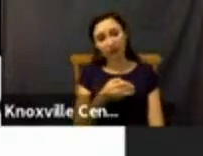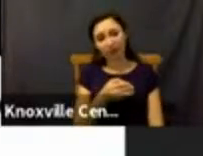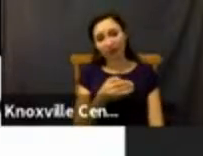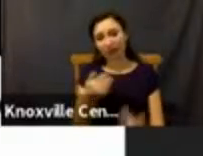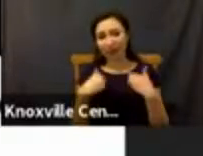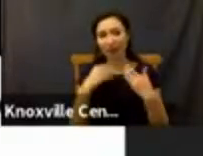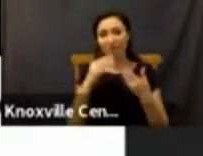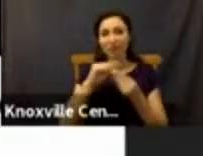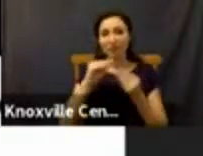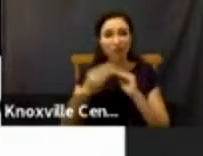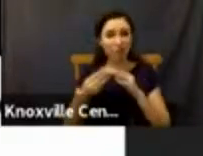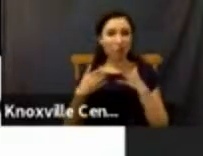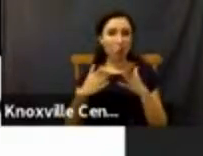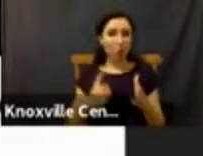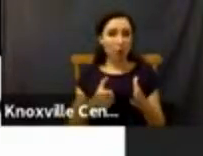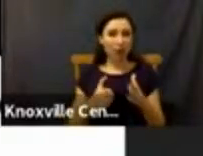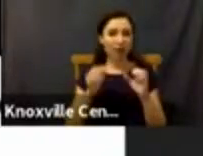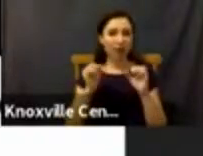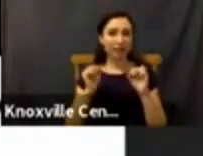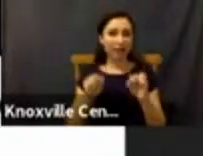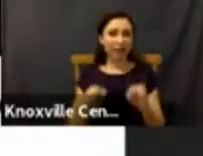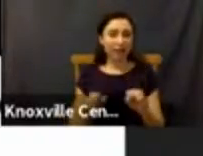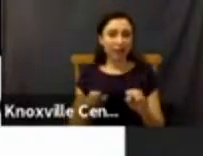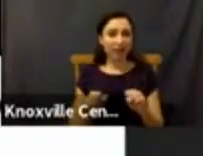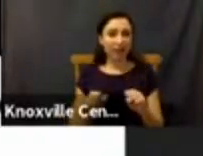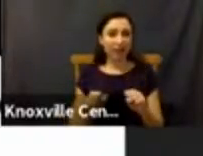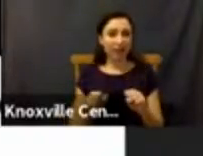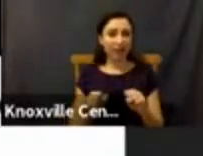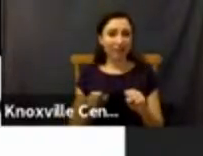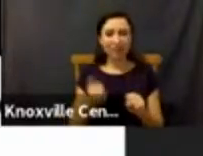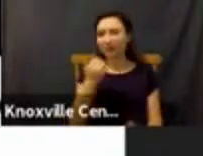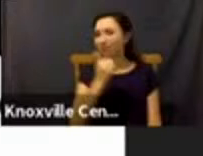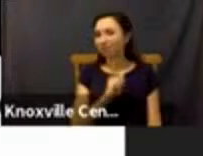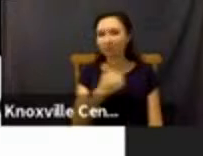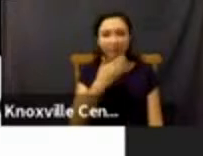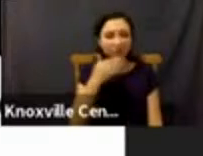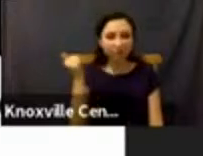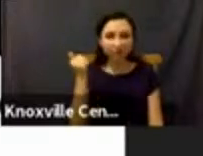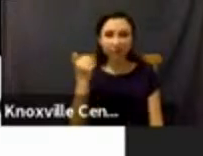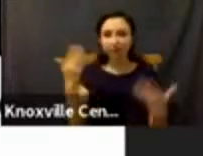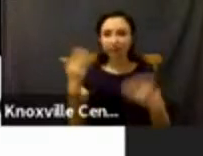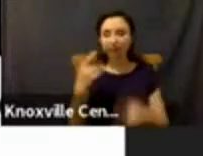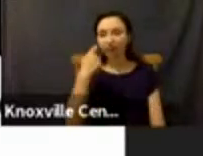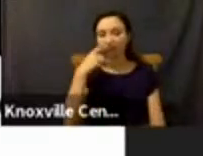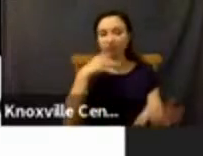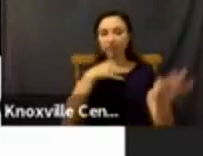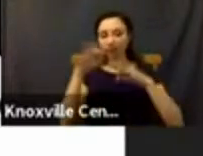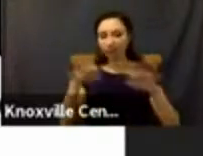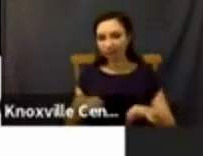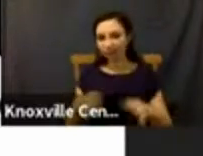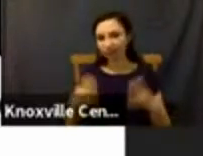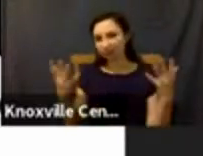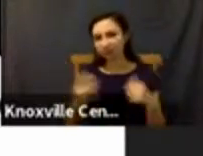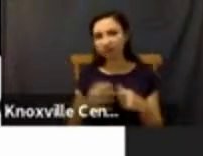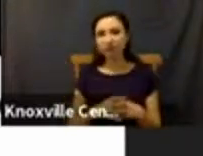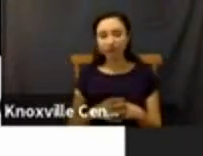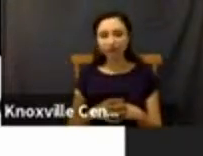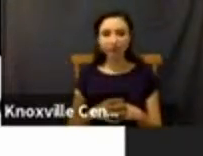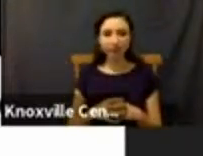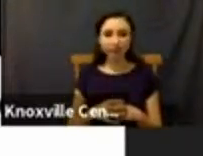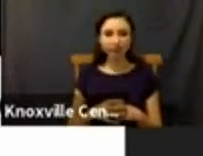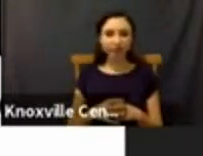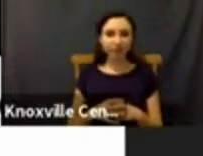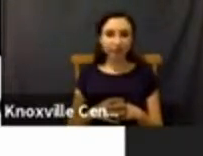numerical way that is going to be any better than what I just described. And